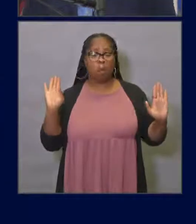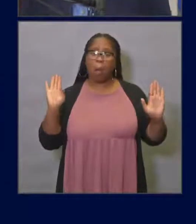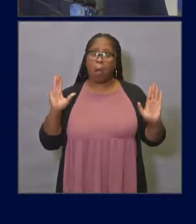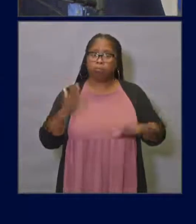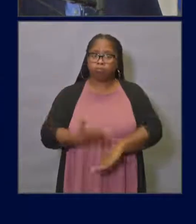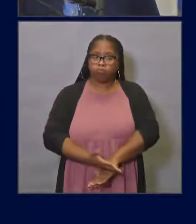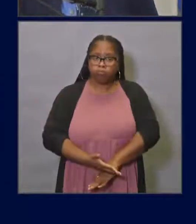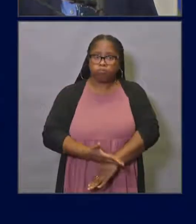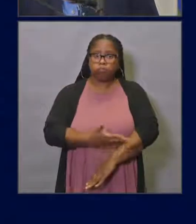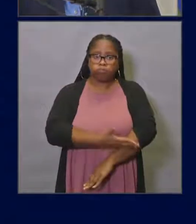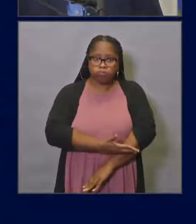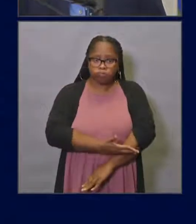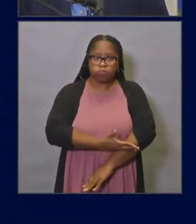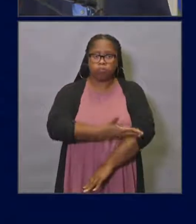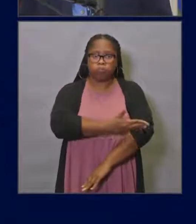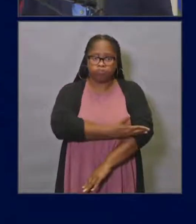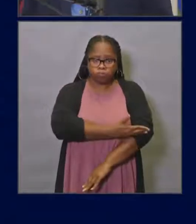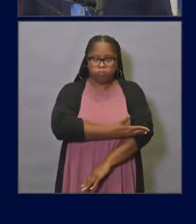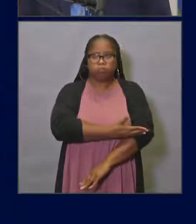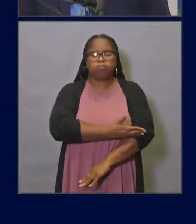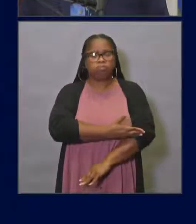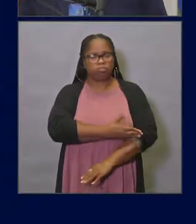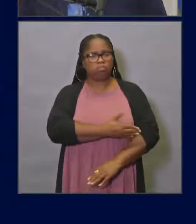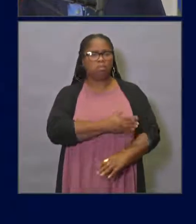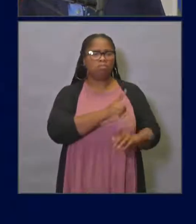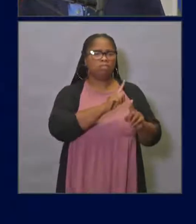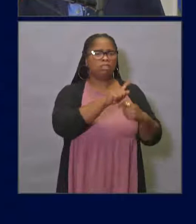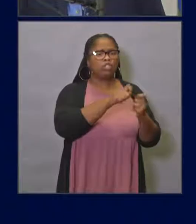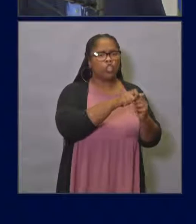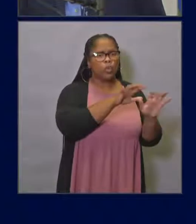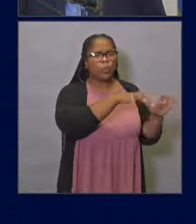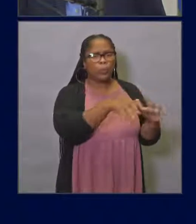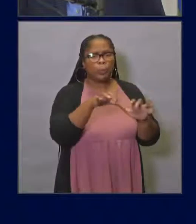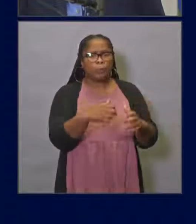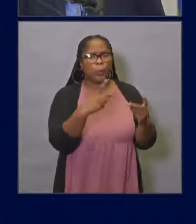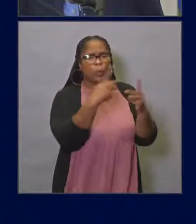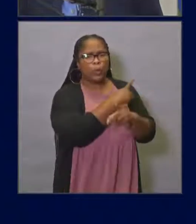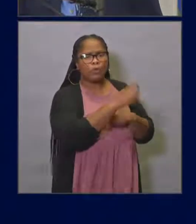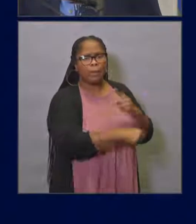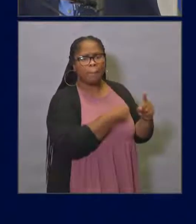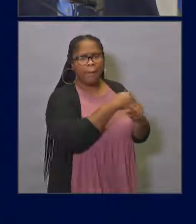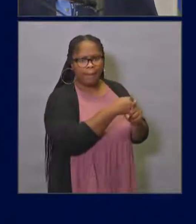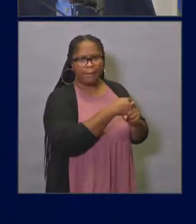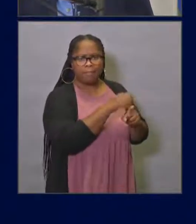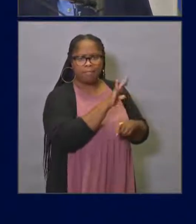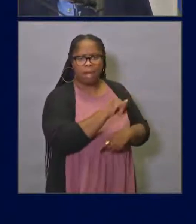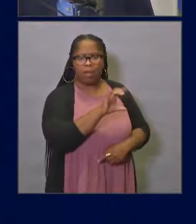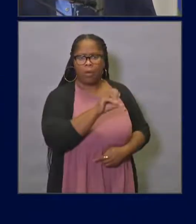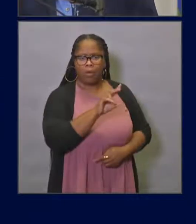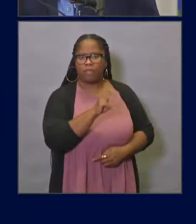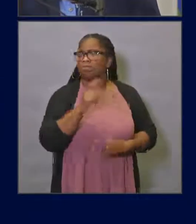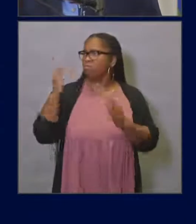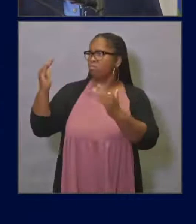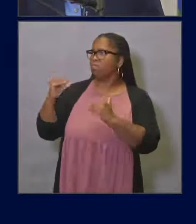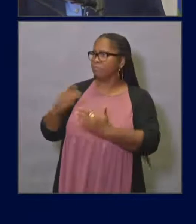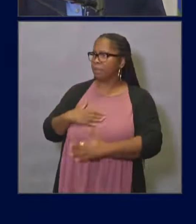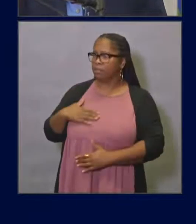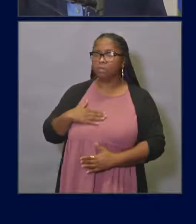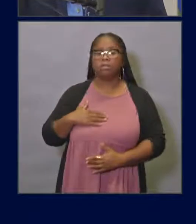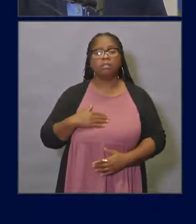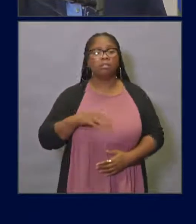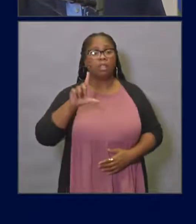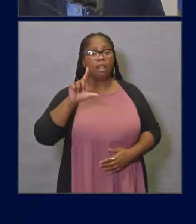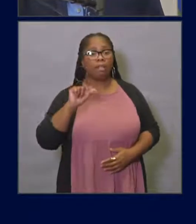among groups disproportionately impacted by COVID-19. I'll take the next slide. Among Latinx and